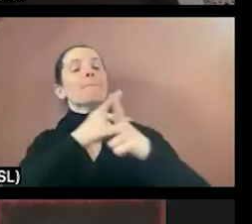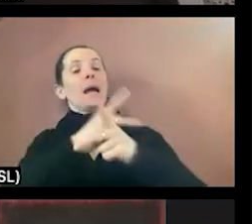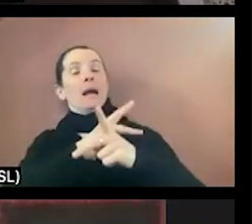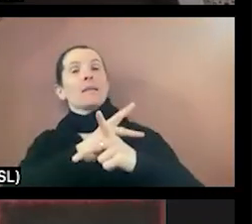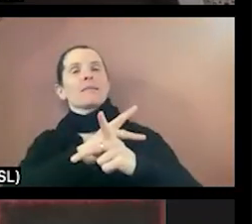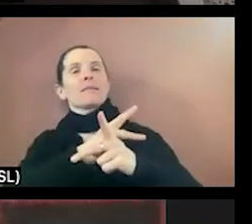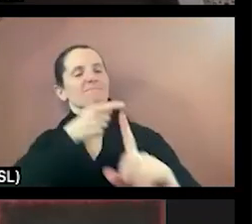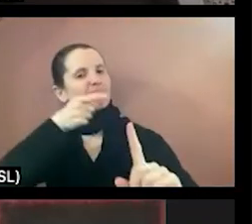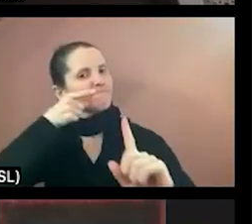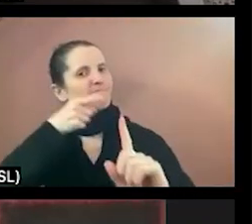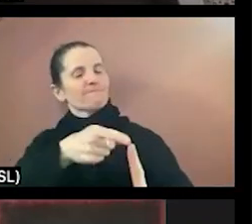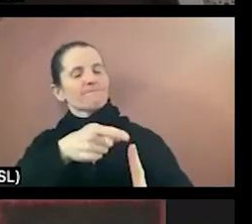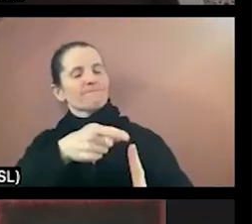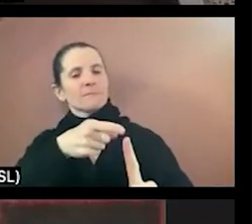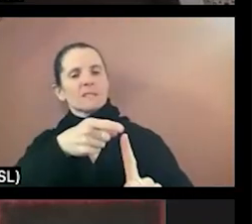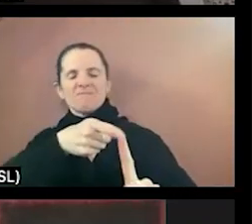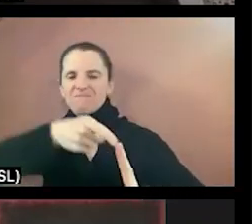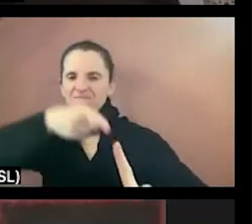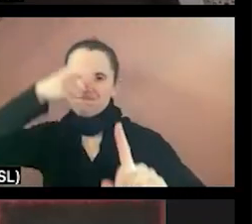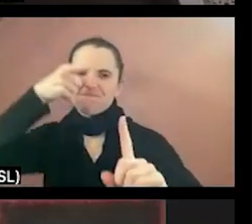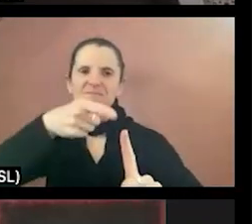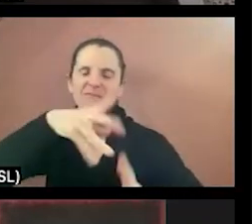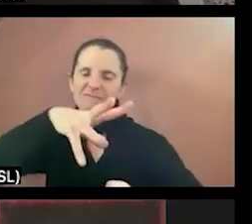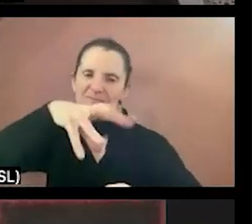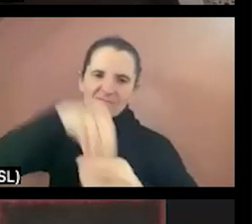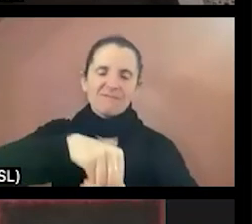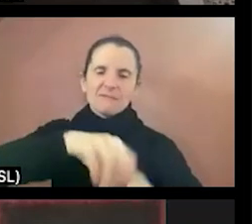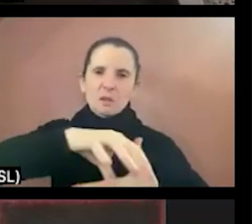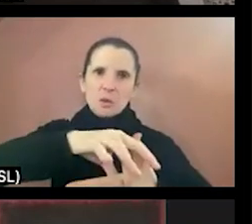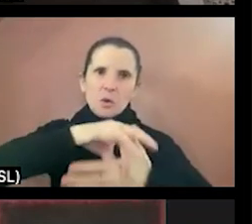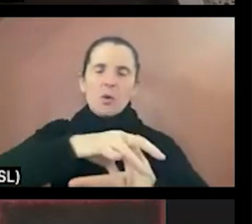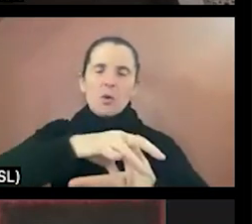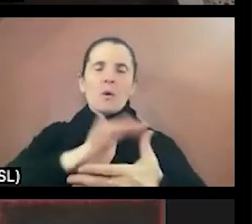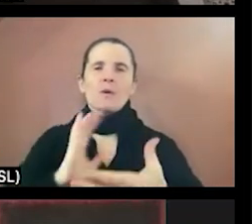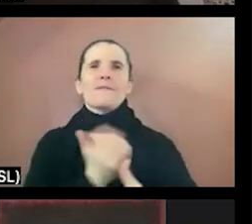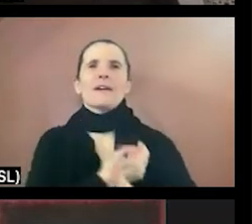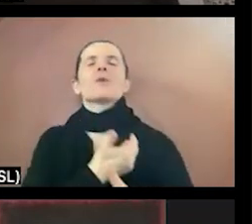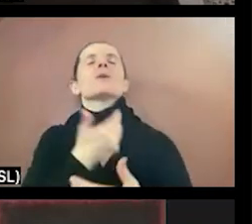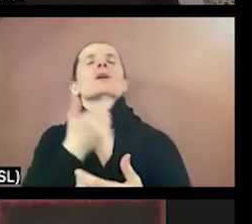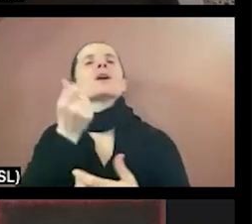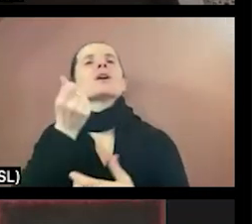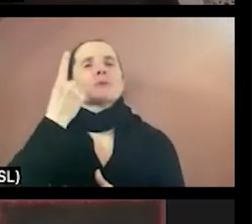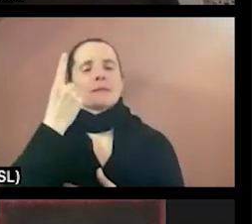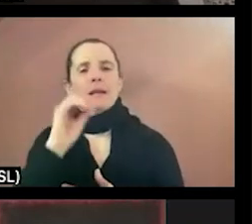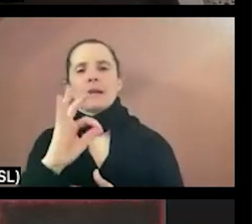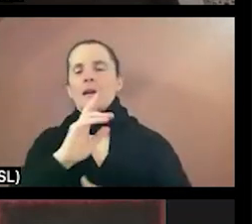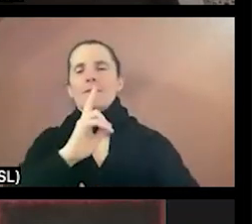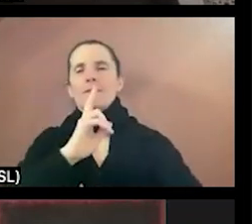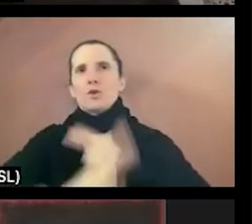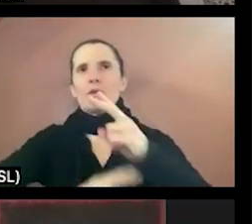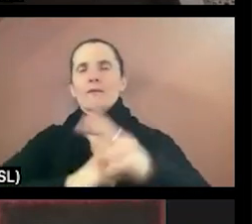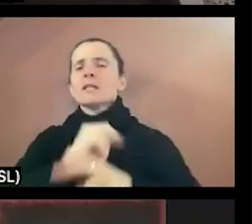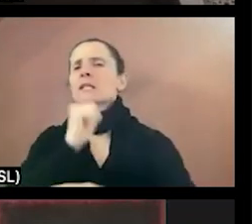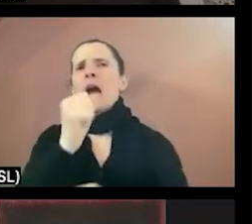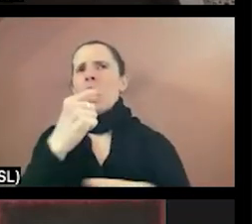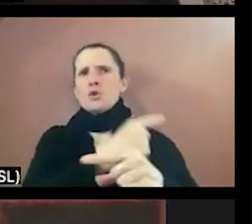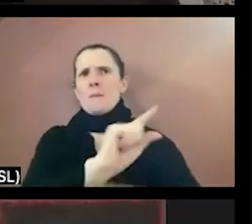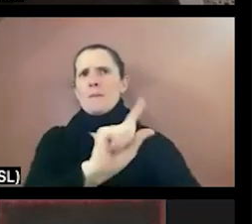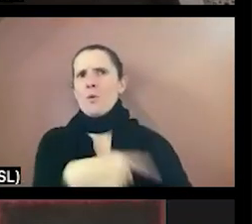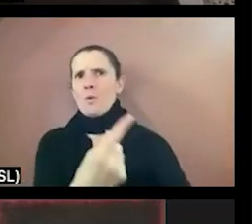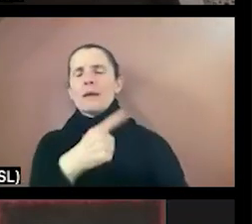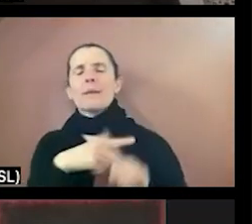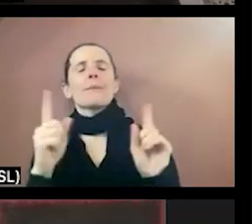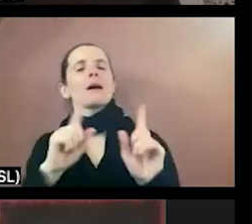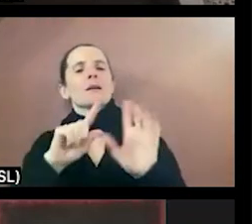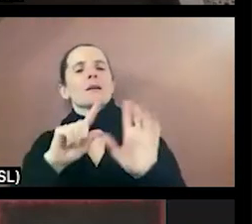core of our understanding of the universe, not only geometry, the whole of mathematics. The little